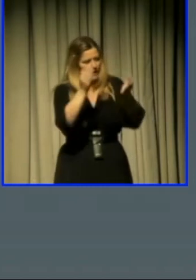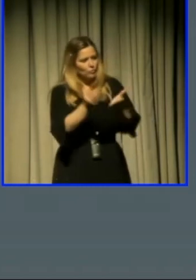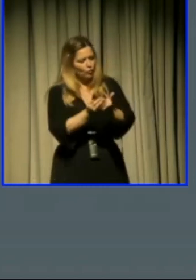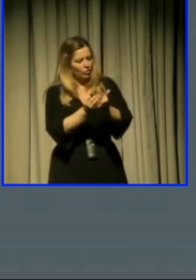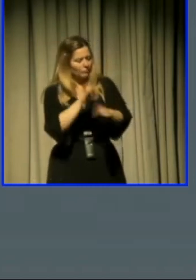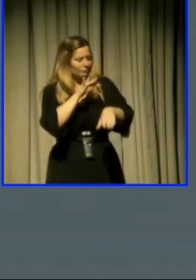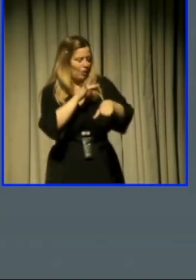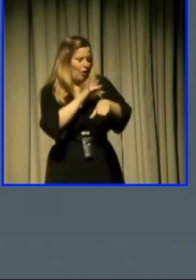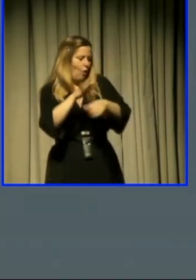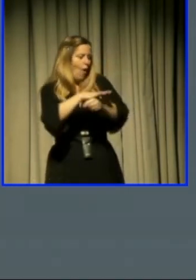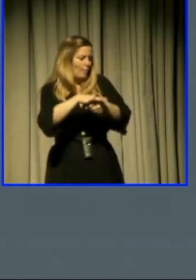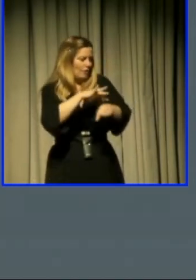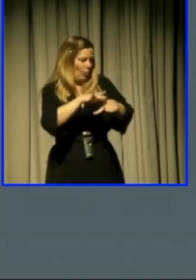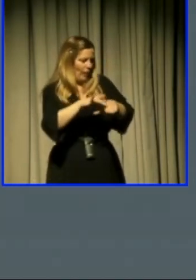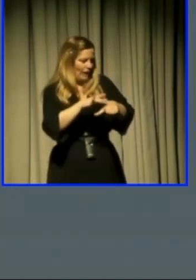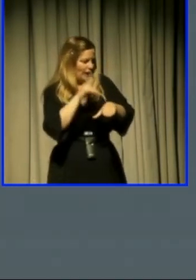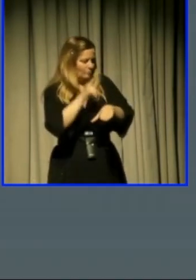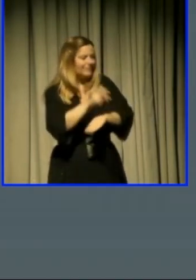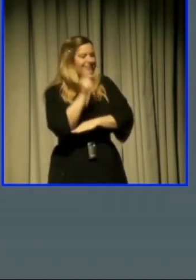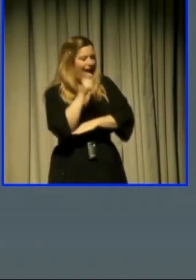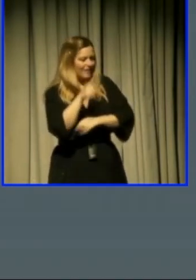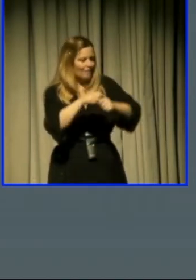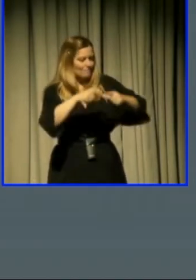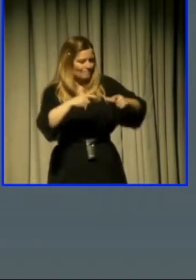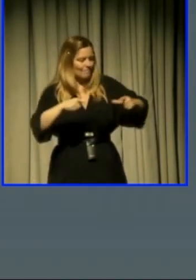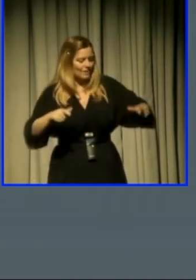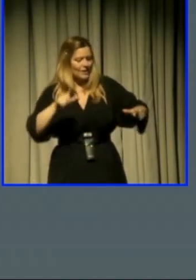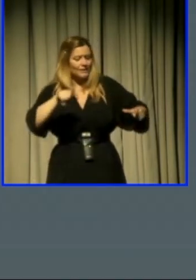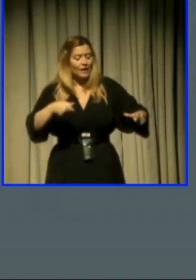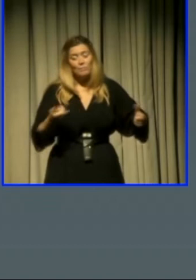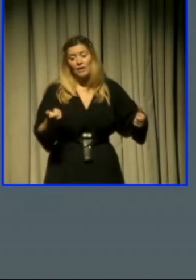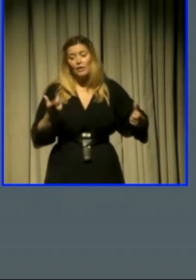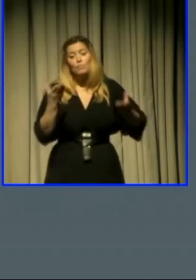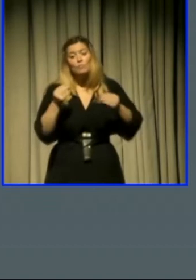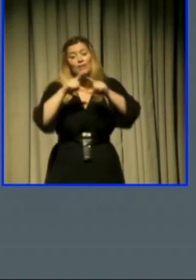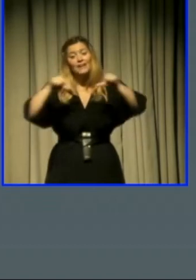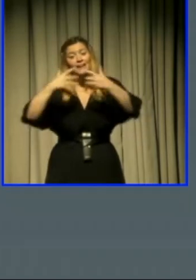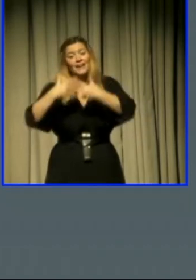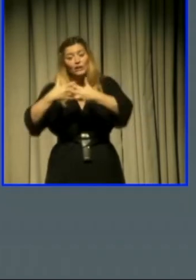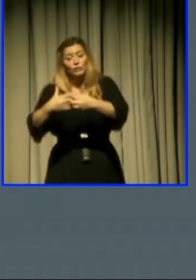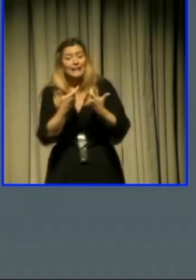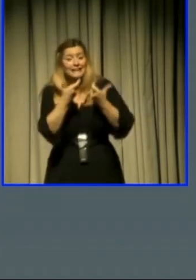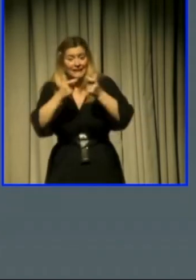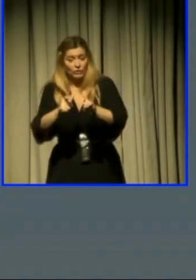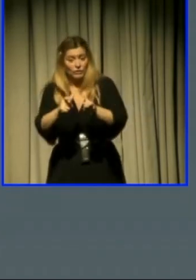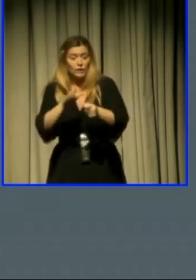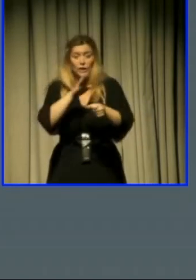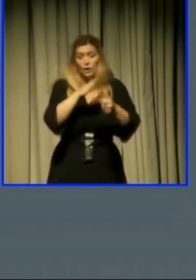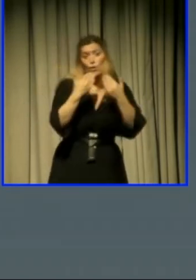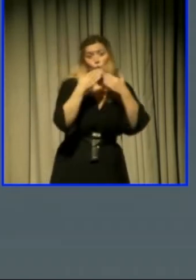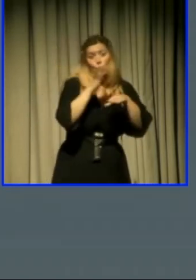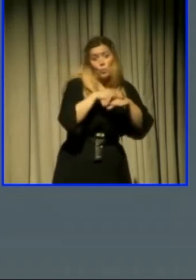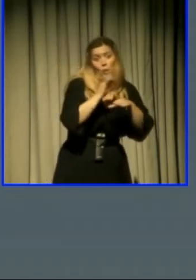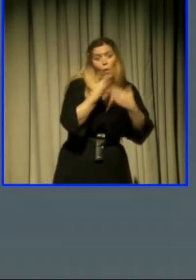Now, a lot of industries and sectors have transformed because of the pandemic, and retail is no different.